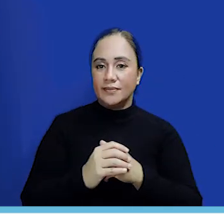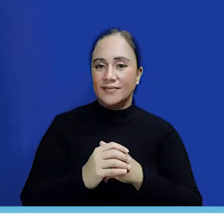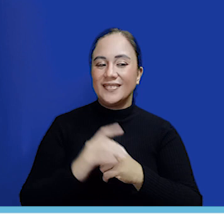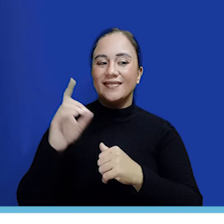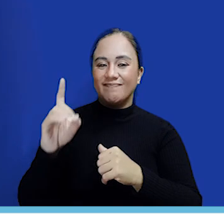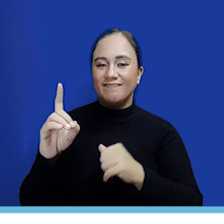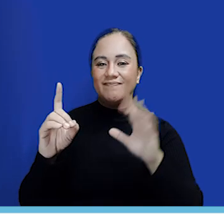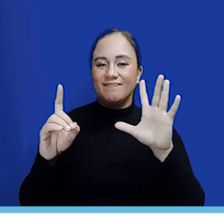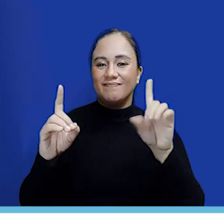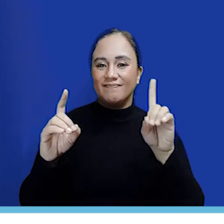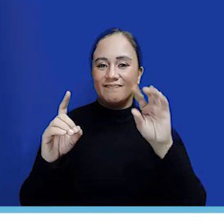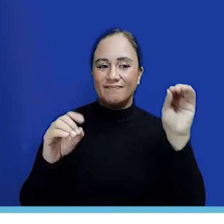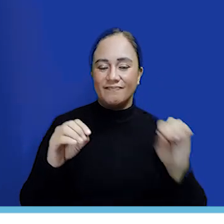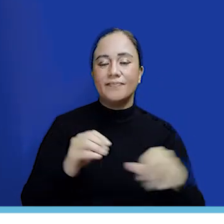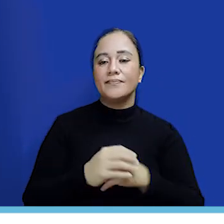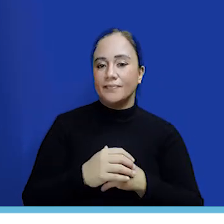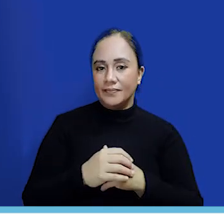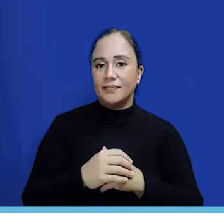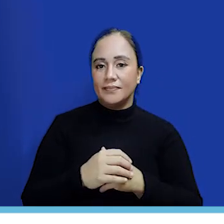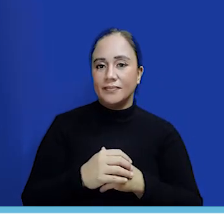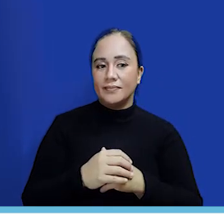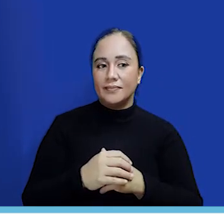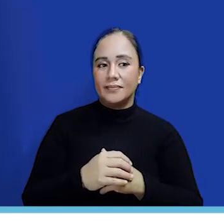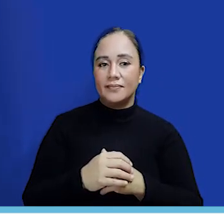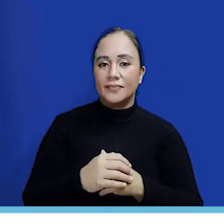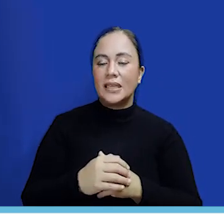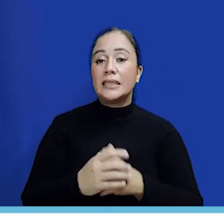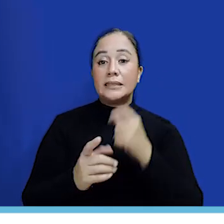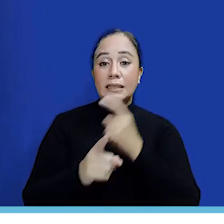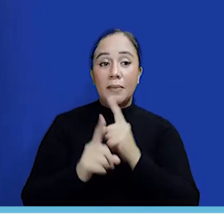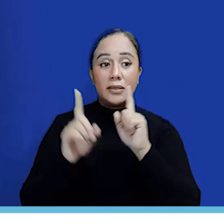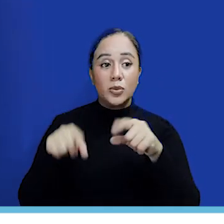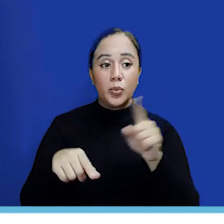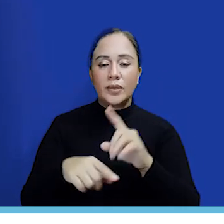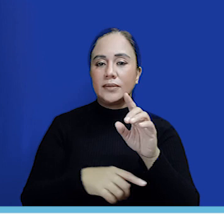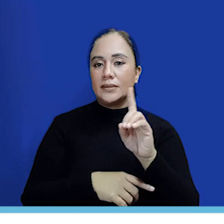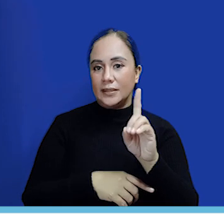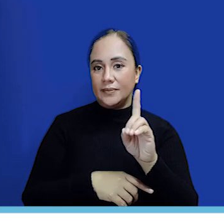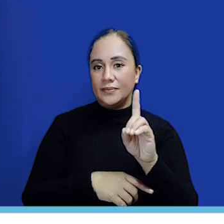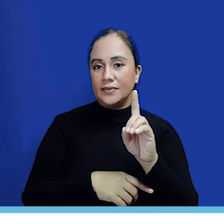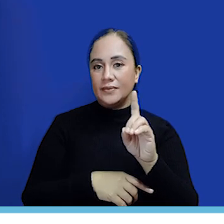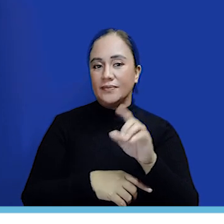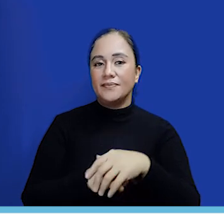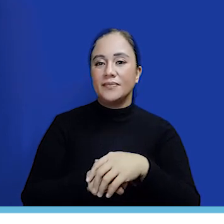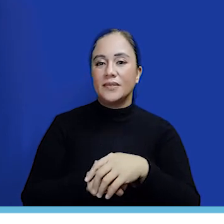41%, D. 51%. The correct answer is letter